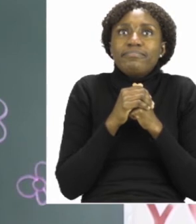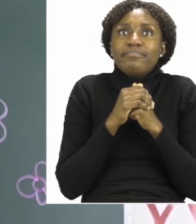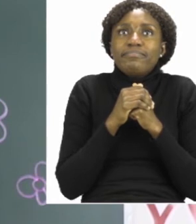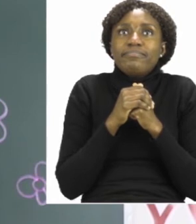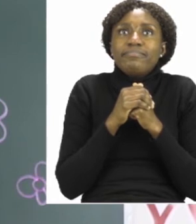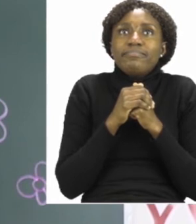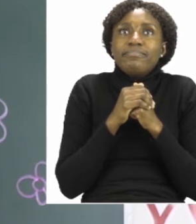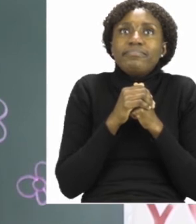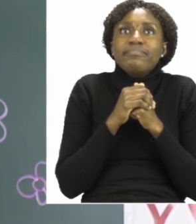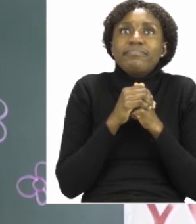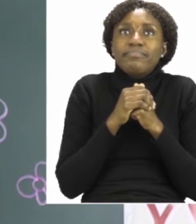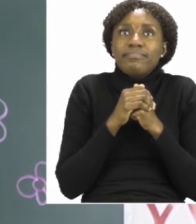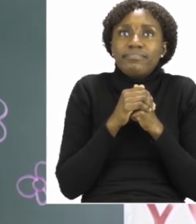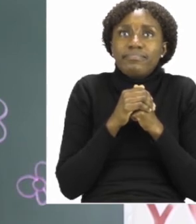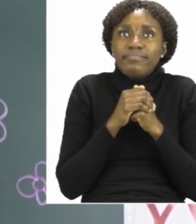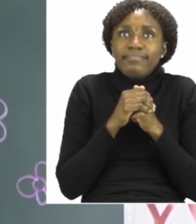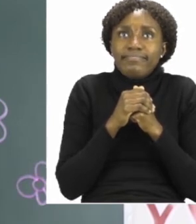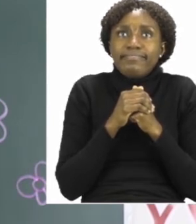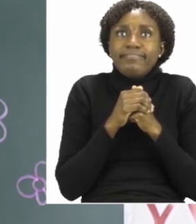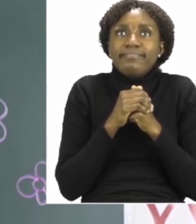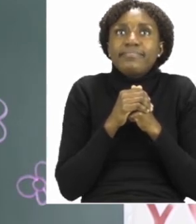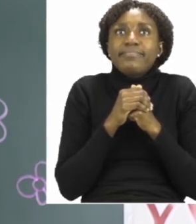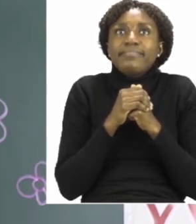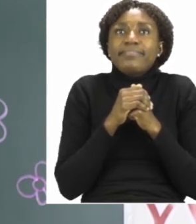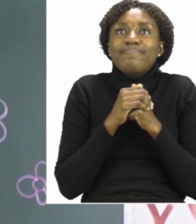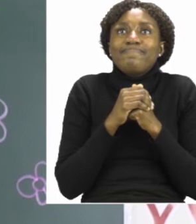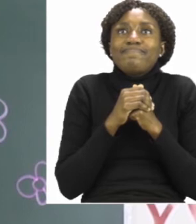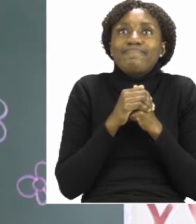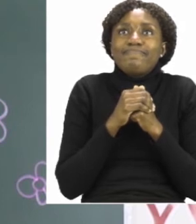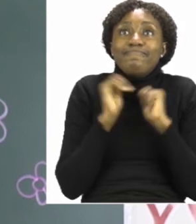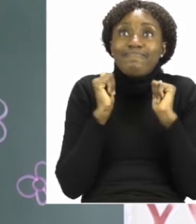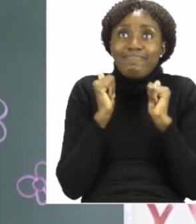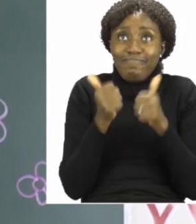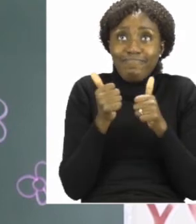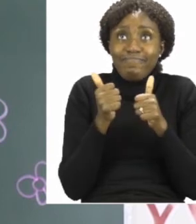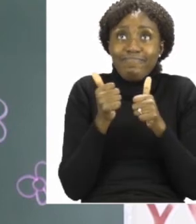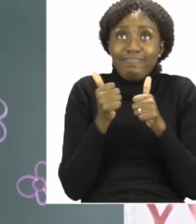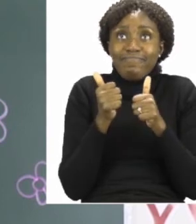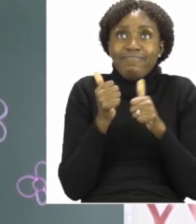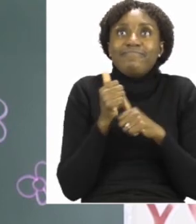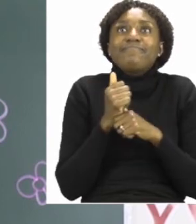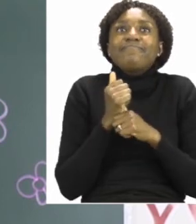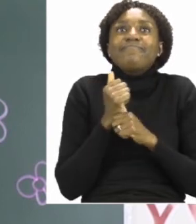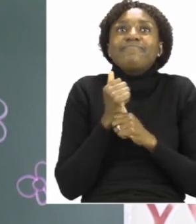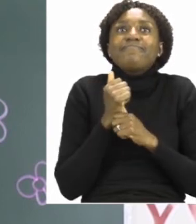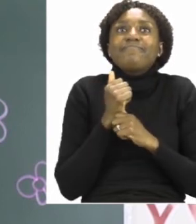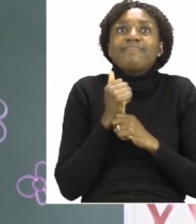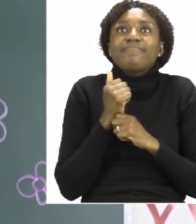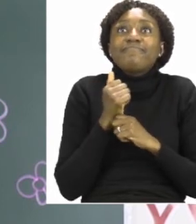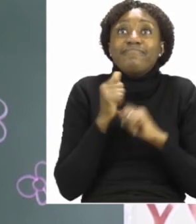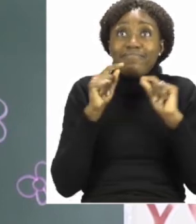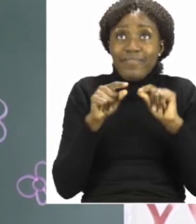Across and down. Good job. Now, we need to count up